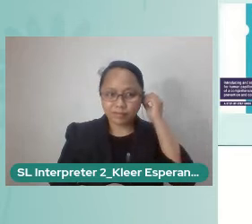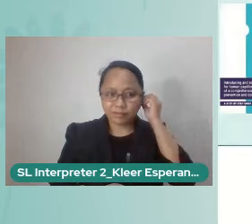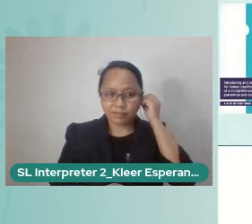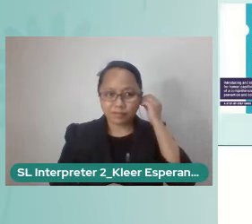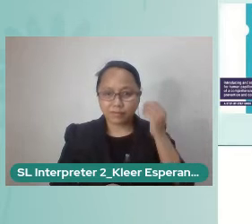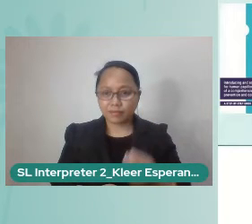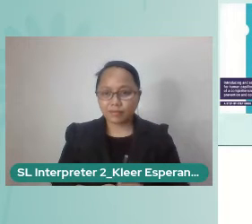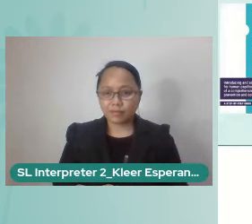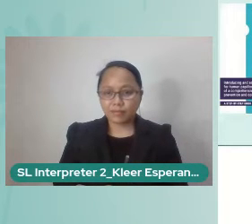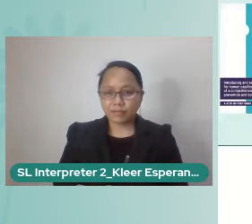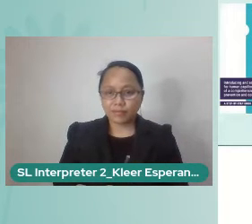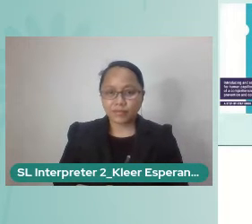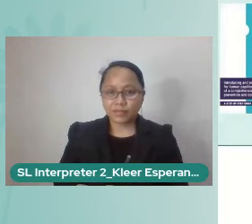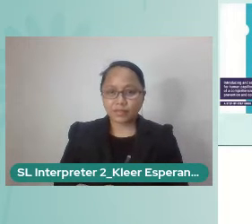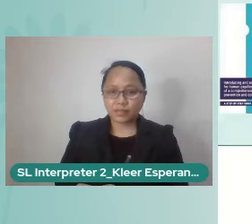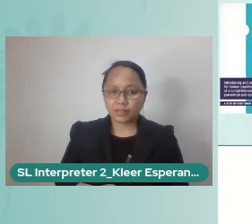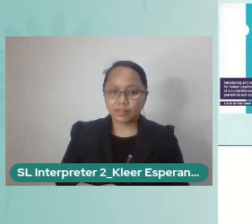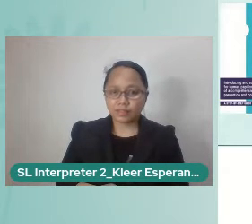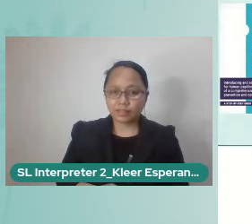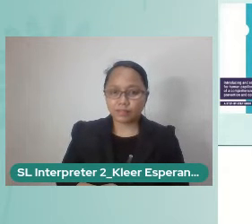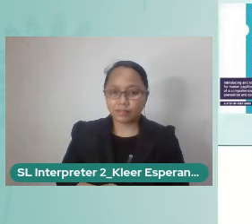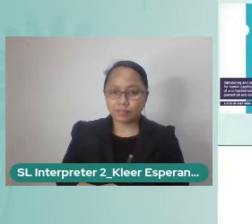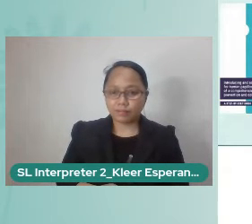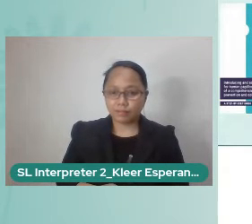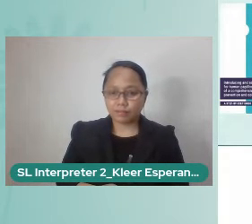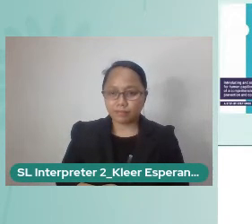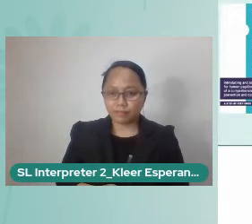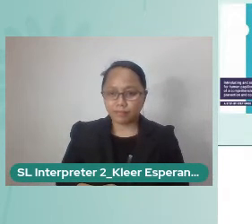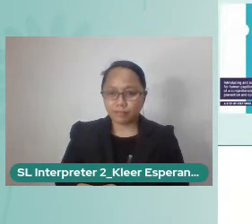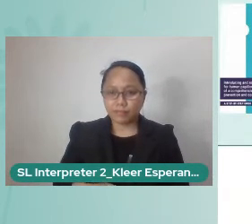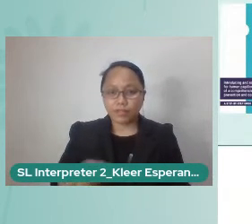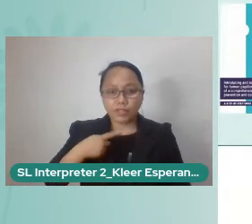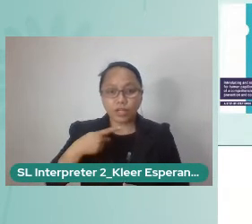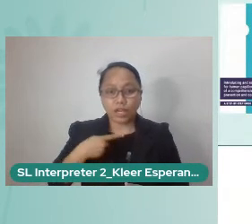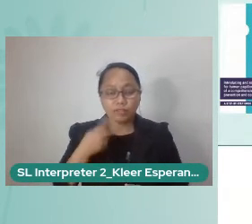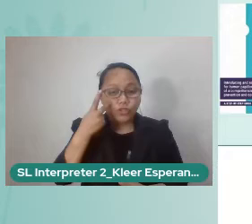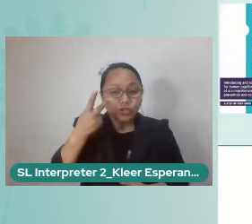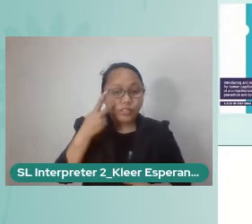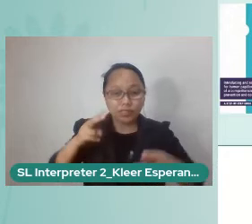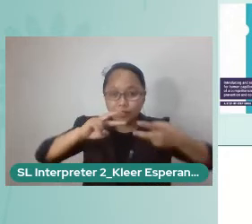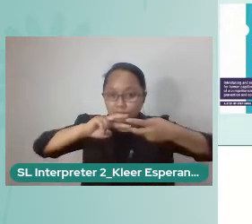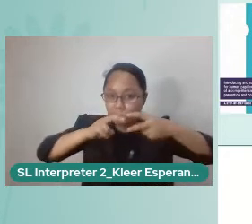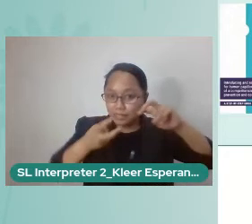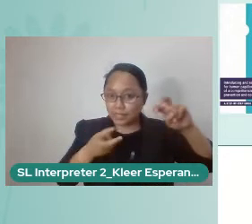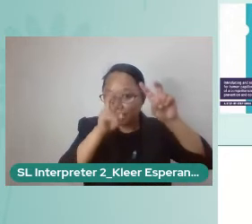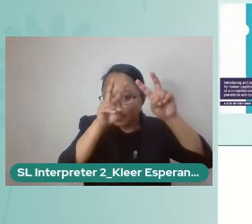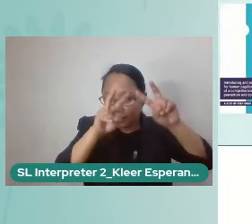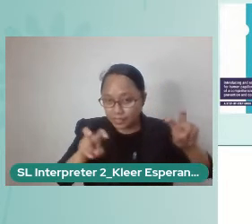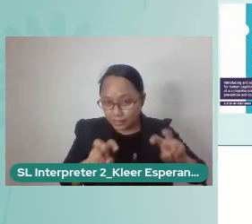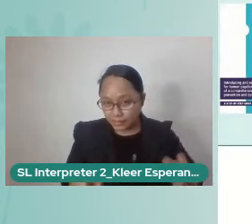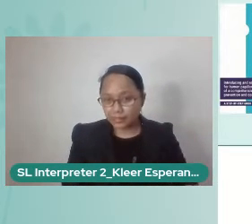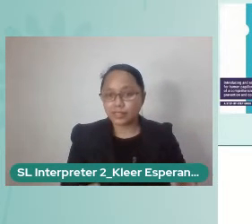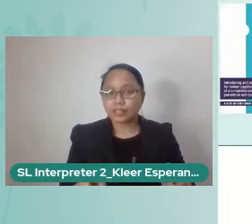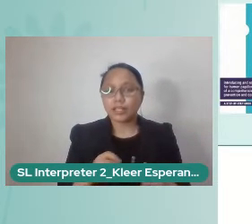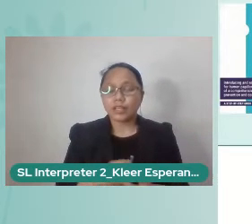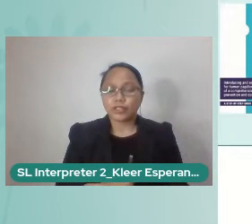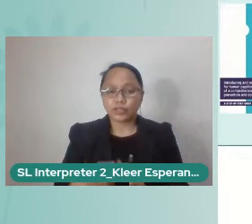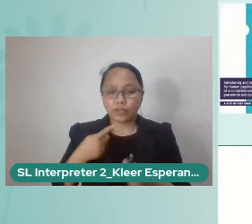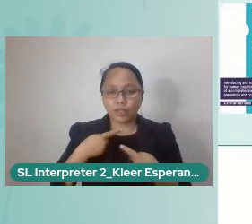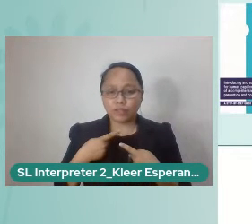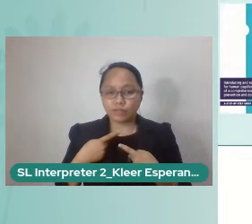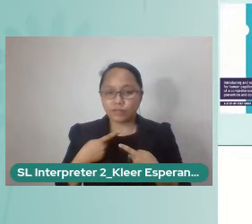screening. There were guidelines that were almost a decade old, and just in the past year, these guidelines have been updated with a